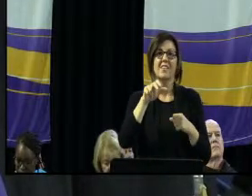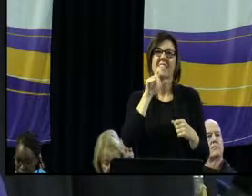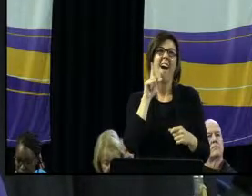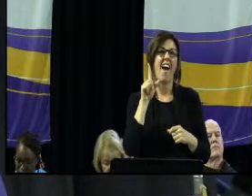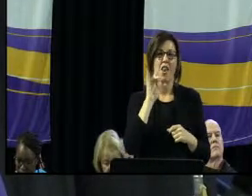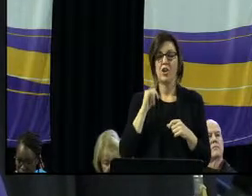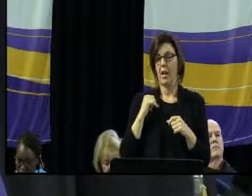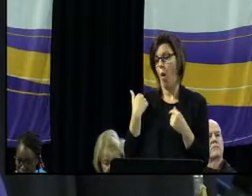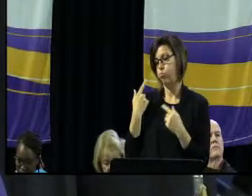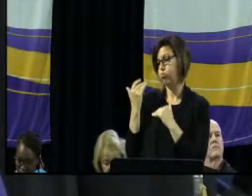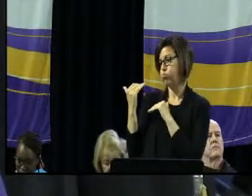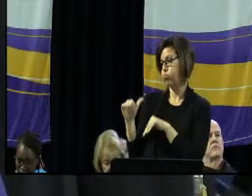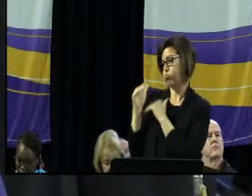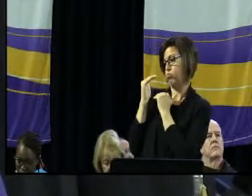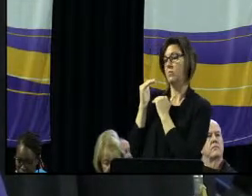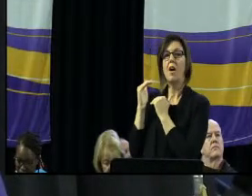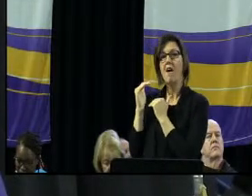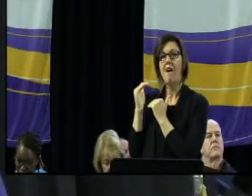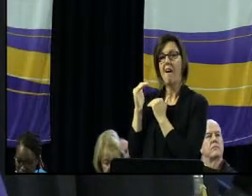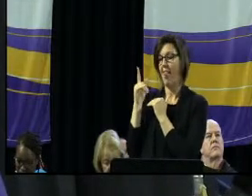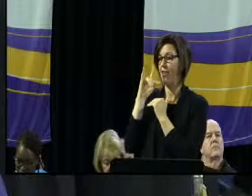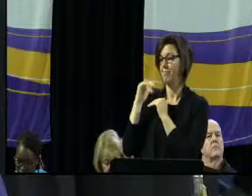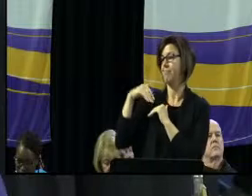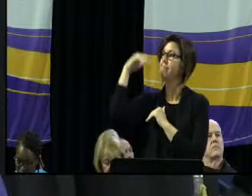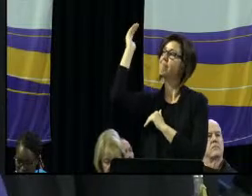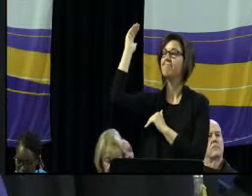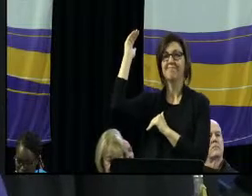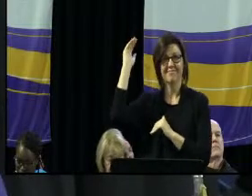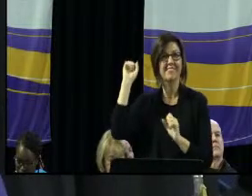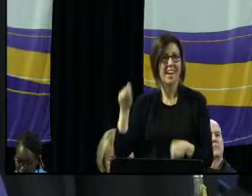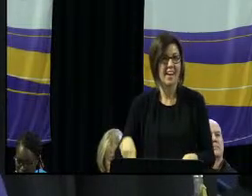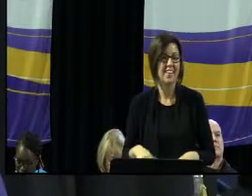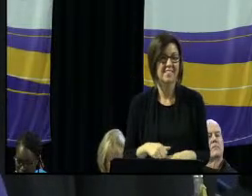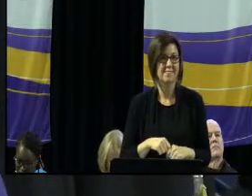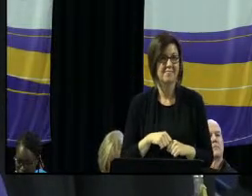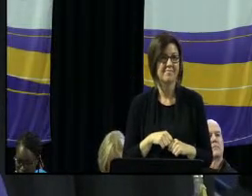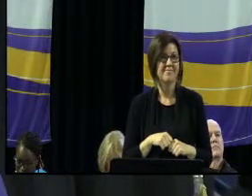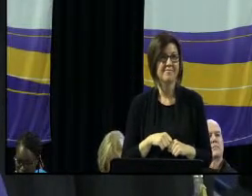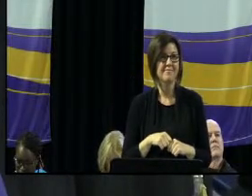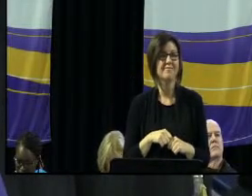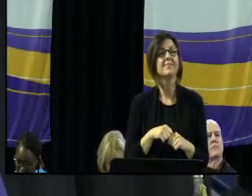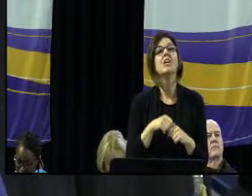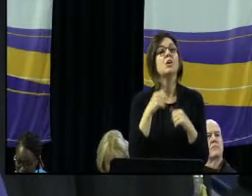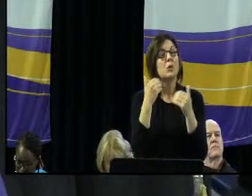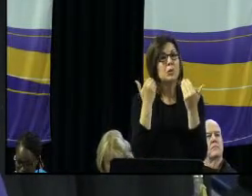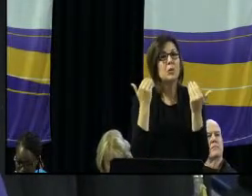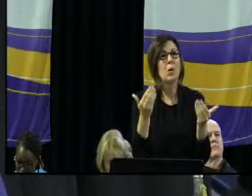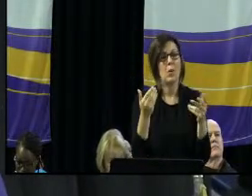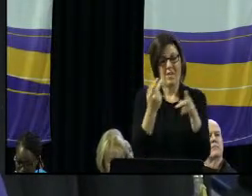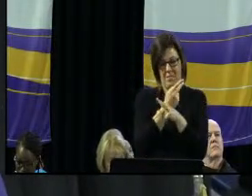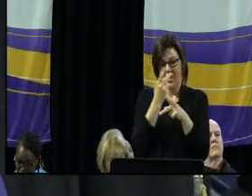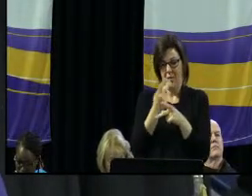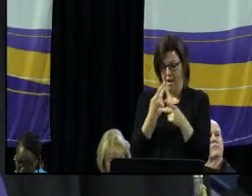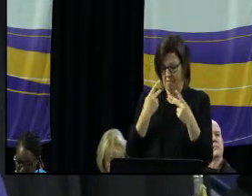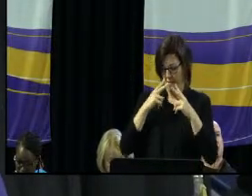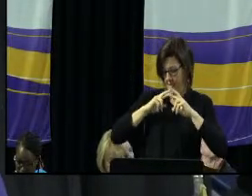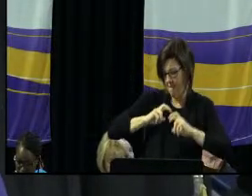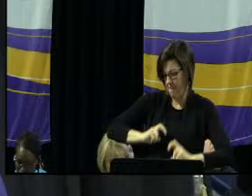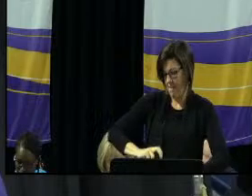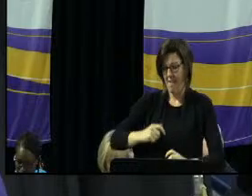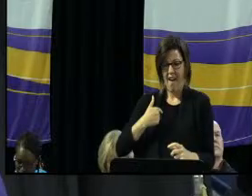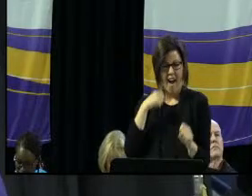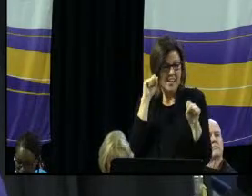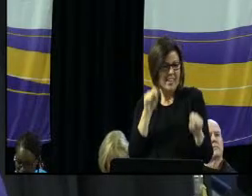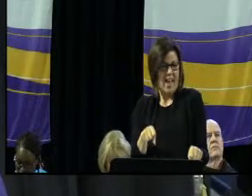Widen the lens you use to perceive yourself, and you will find there is more to you than who you were in high school. Learning how to widen your lens is the hardest